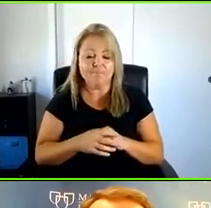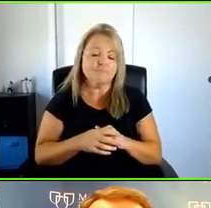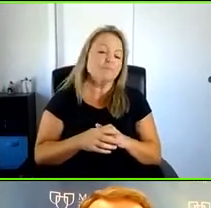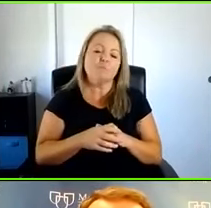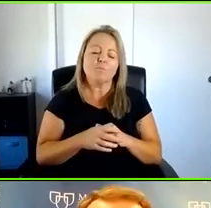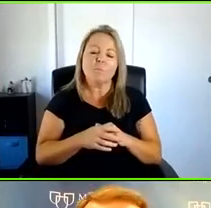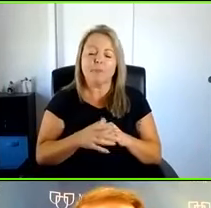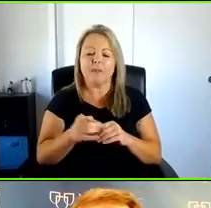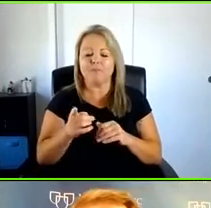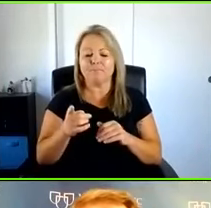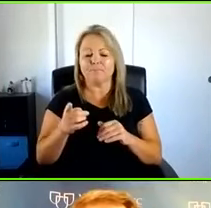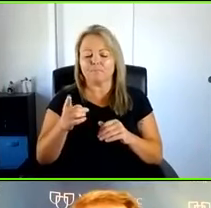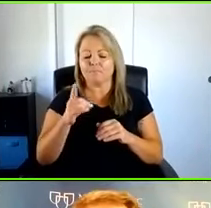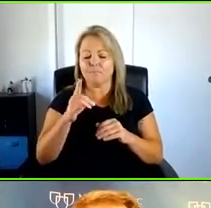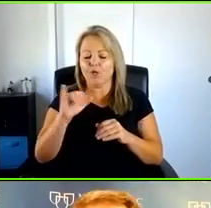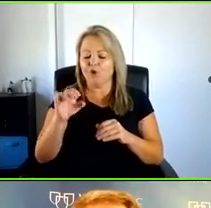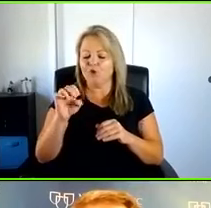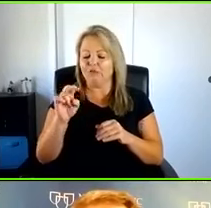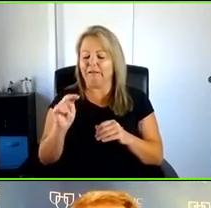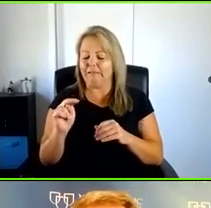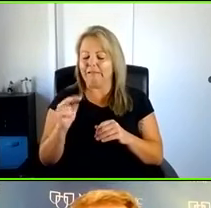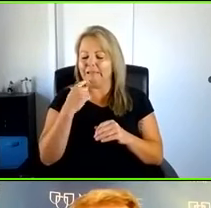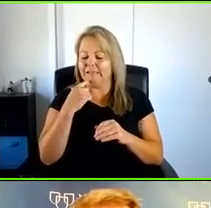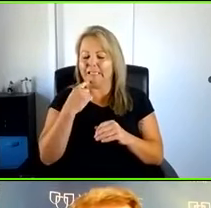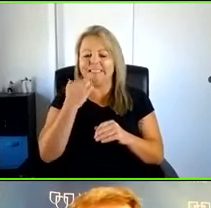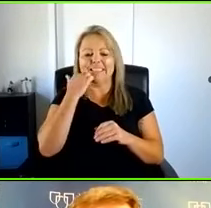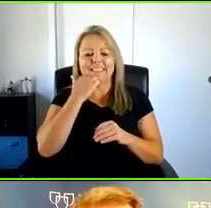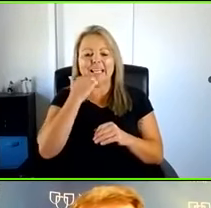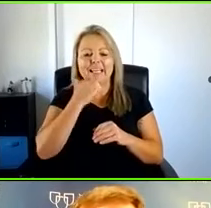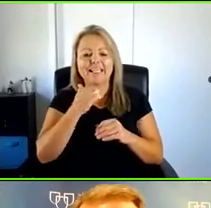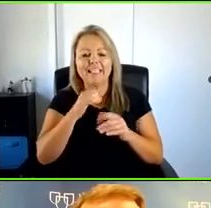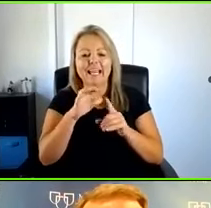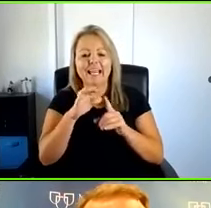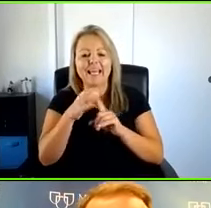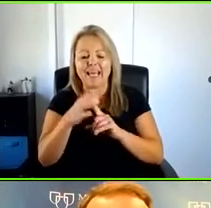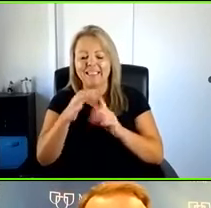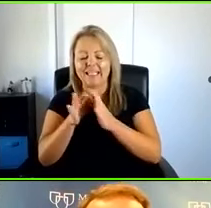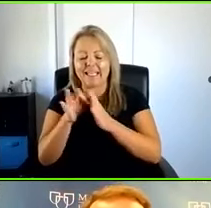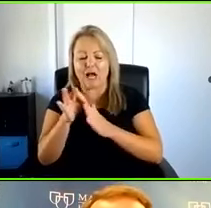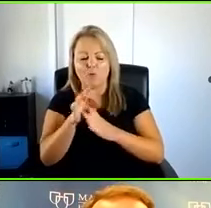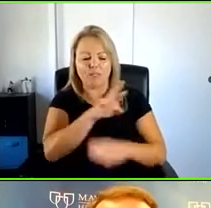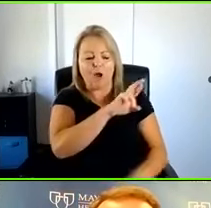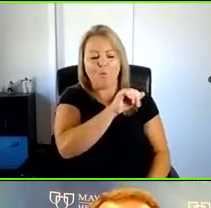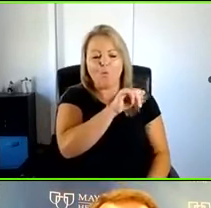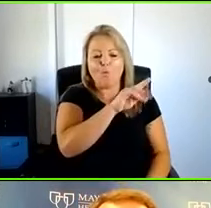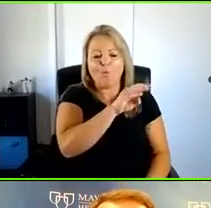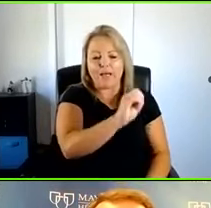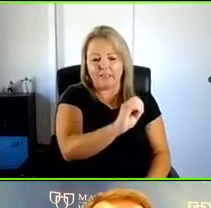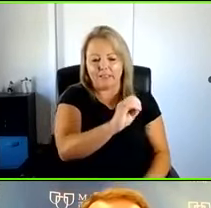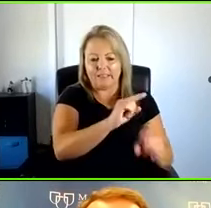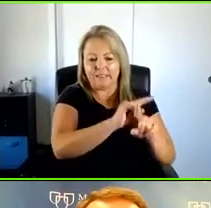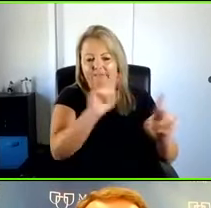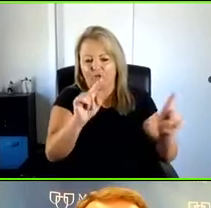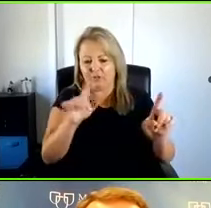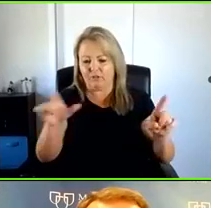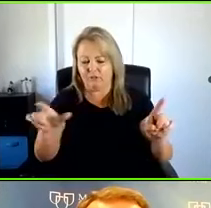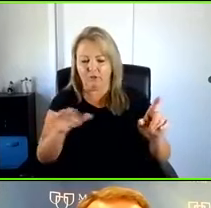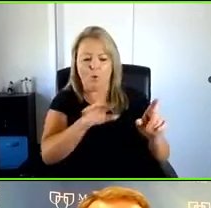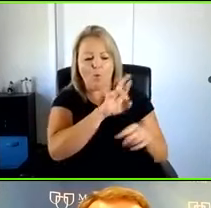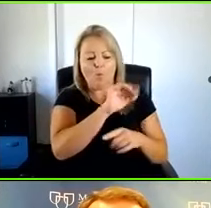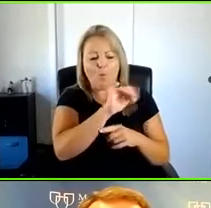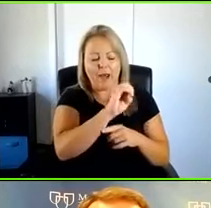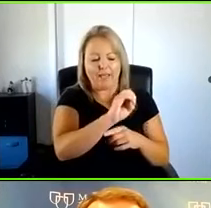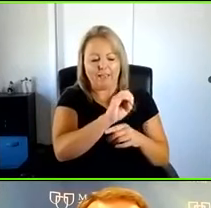And just remember that a daily case count and a daily case rate are different things. A rate is a number